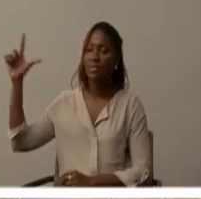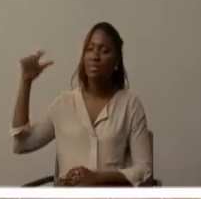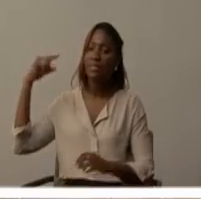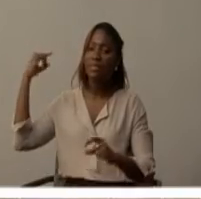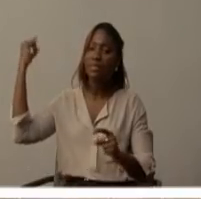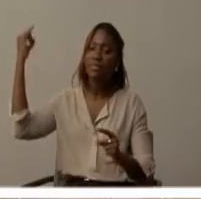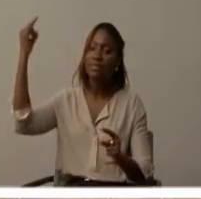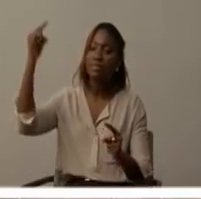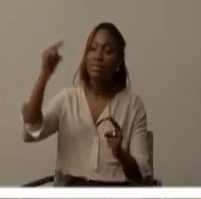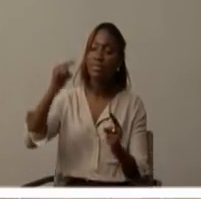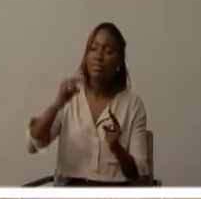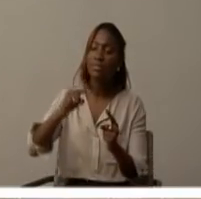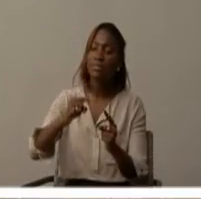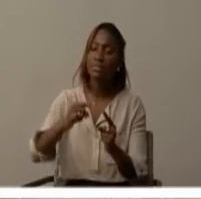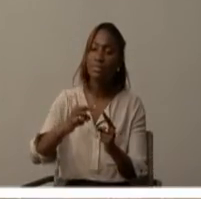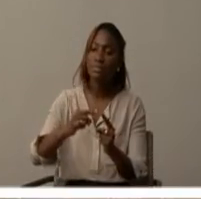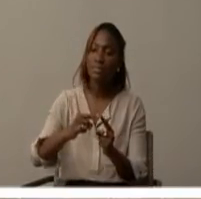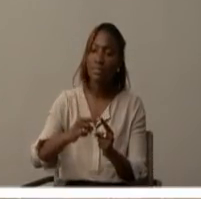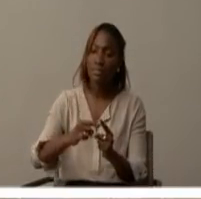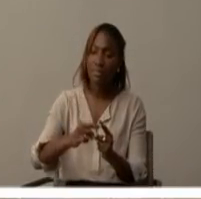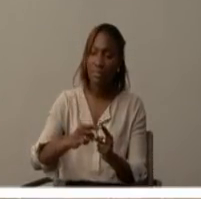Lord.